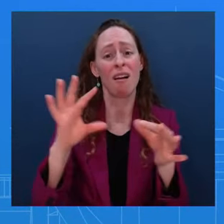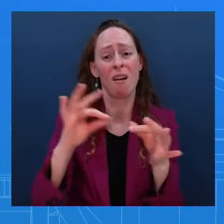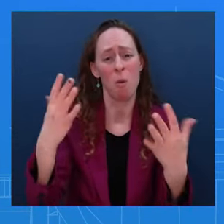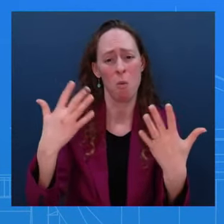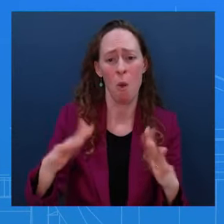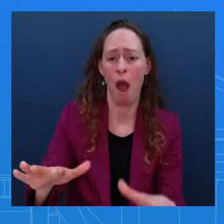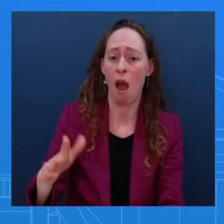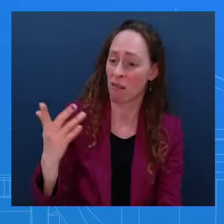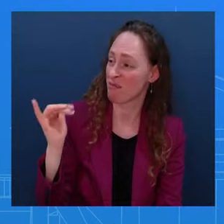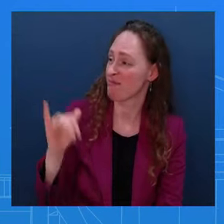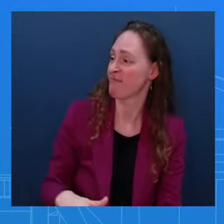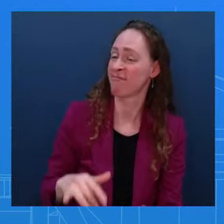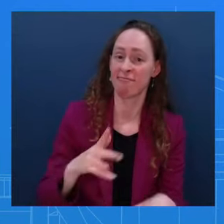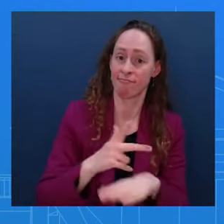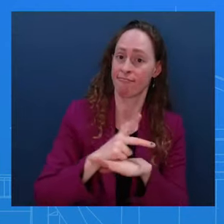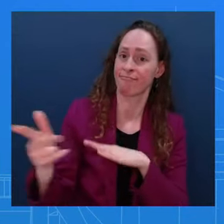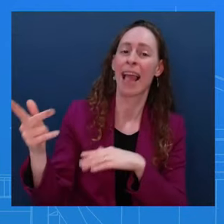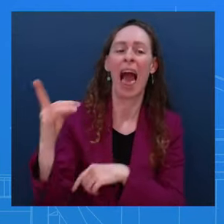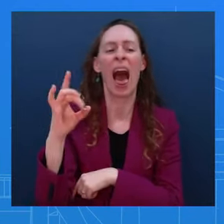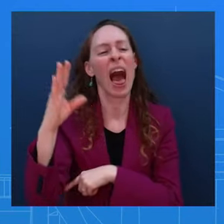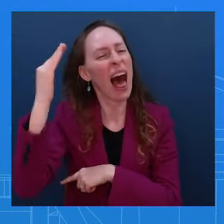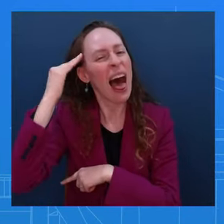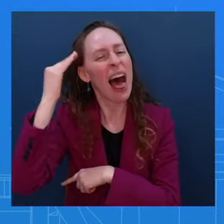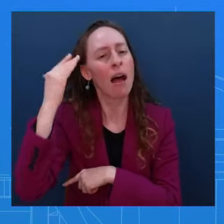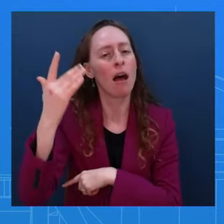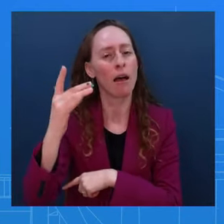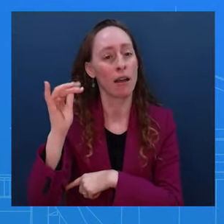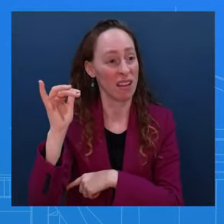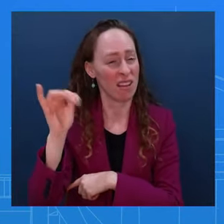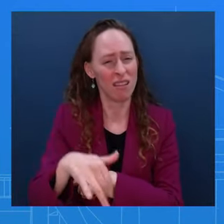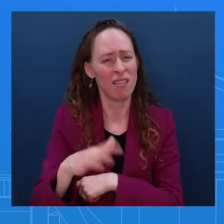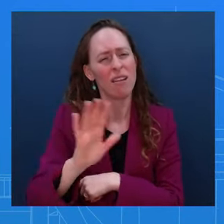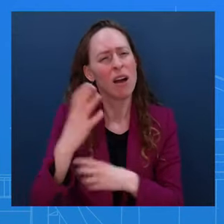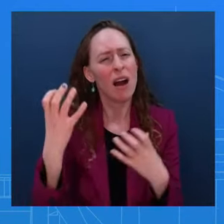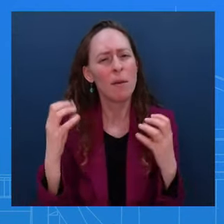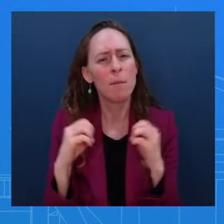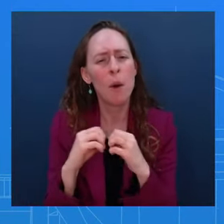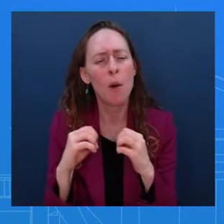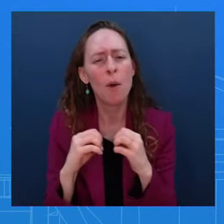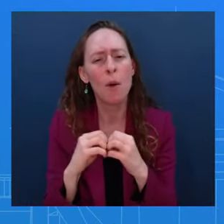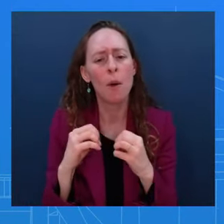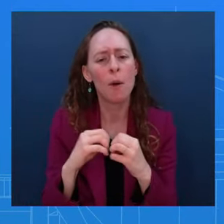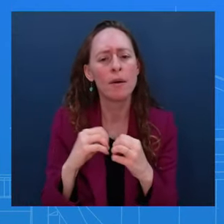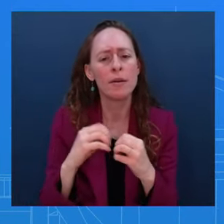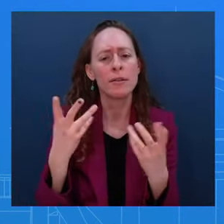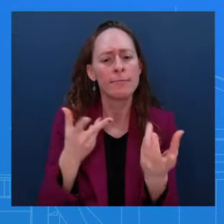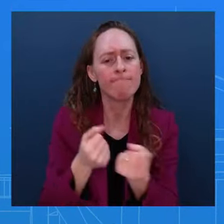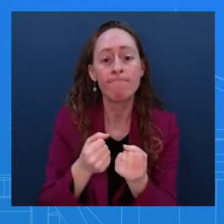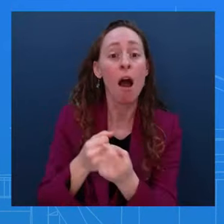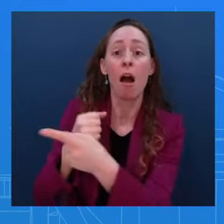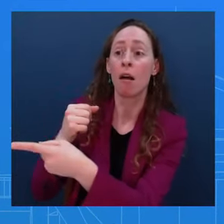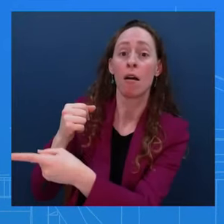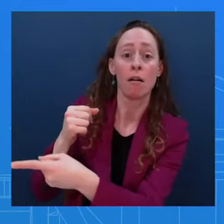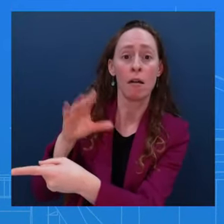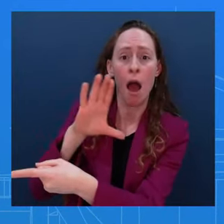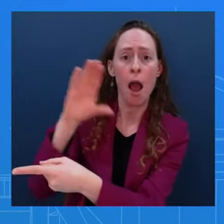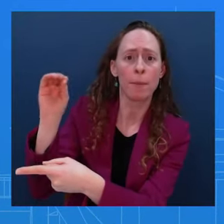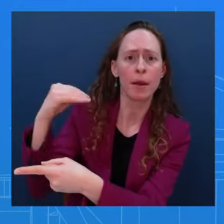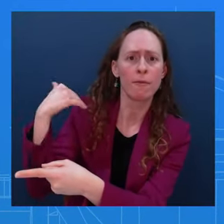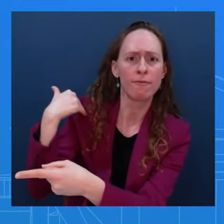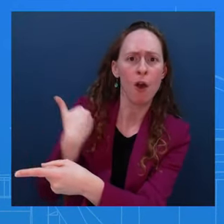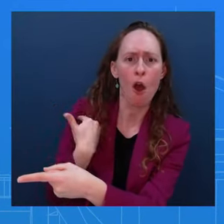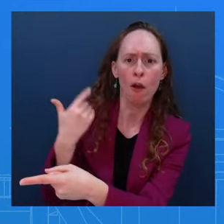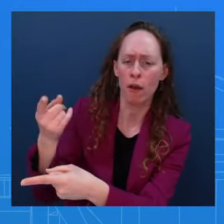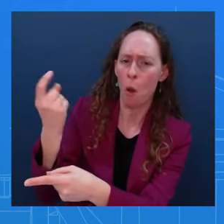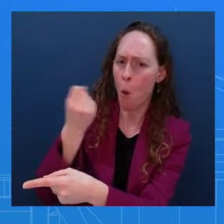at the same time, we have to be there for them. We have to hold Norfolk Suffolk accountable, which is what we're going to do. The Department of Transportation obviously